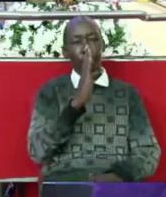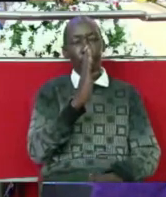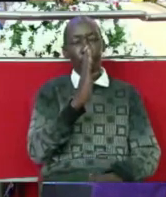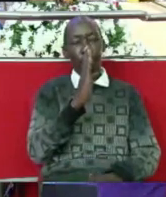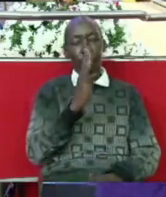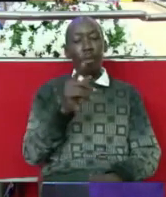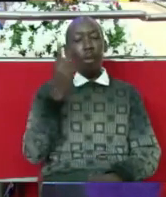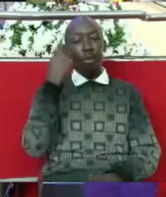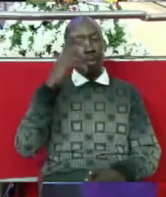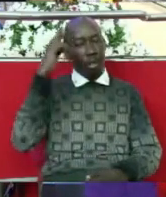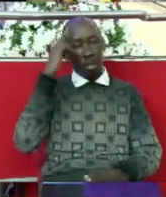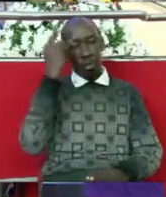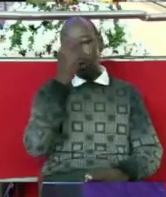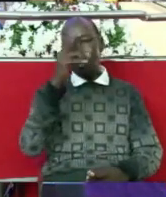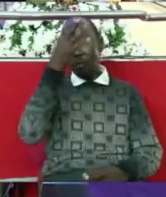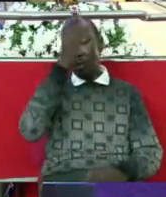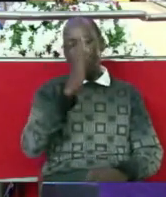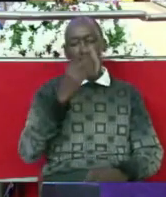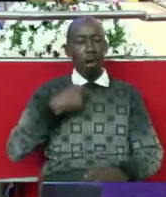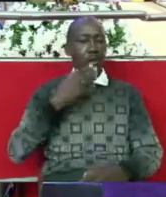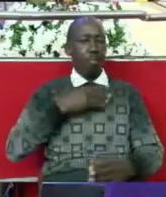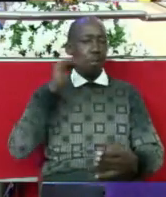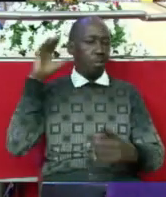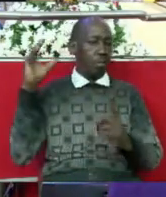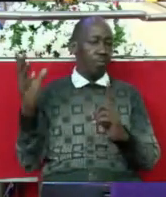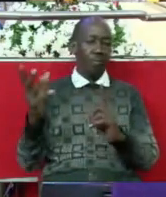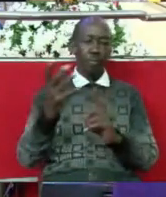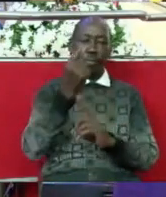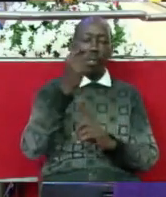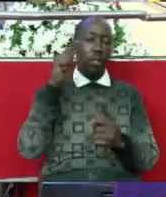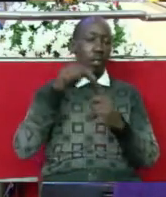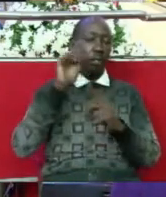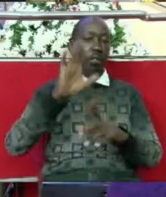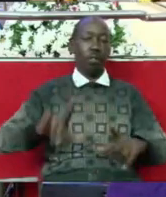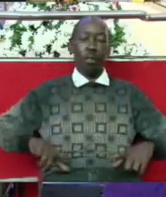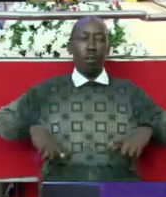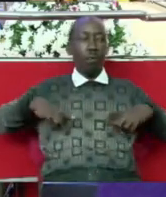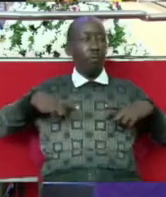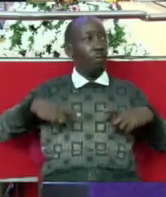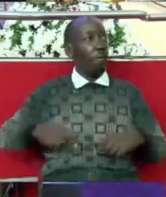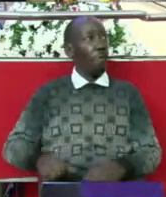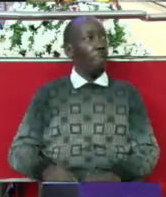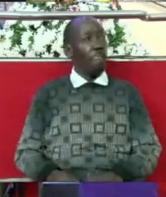The purposes of God had to be accomplished in his life.